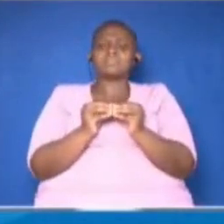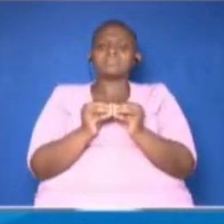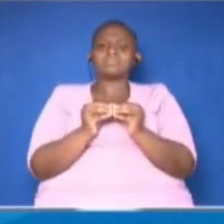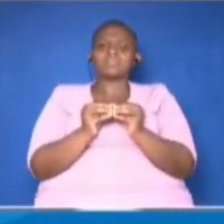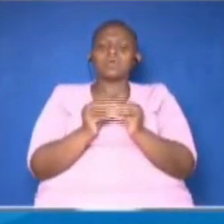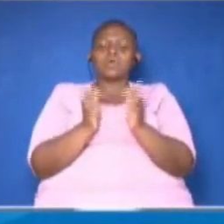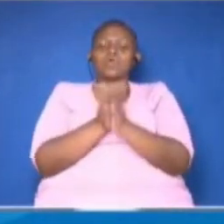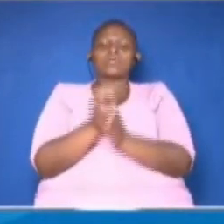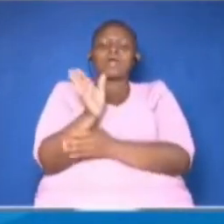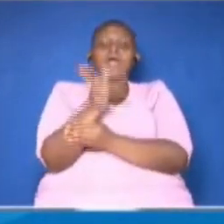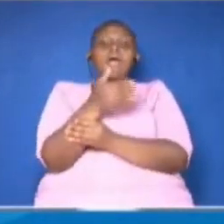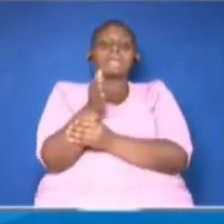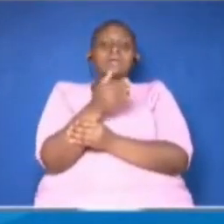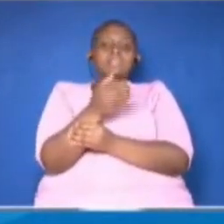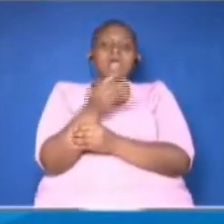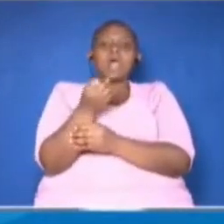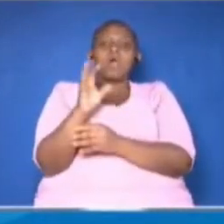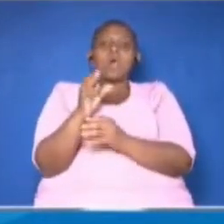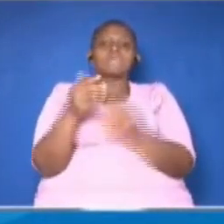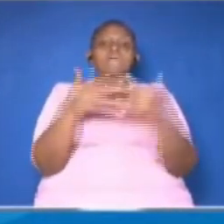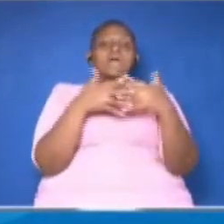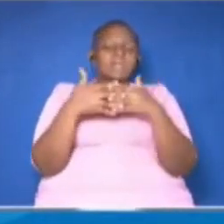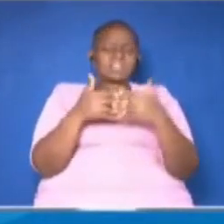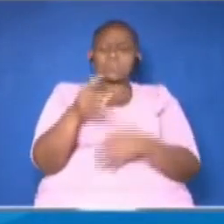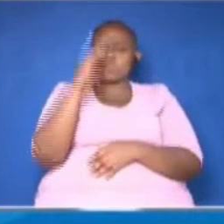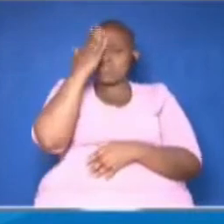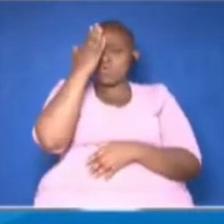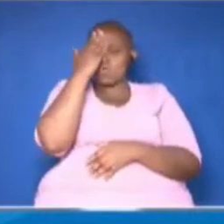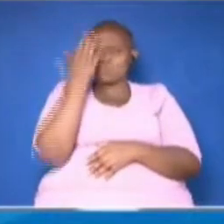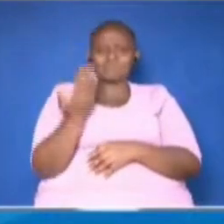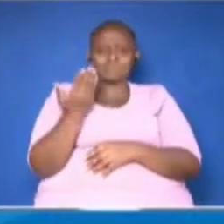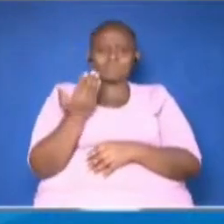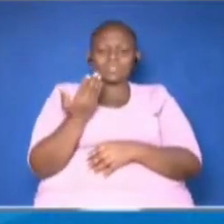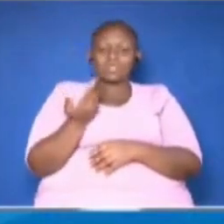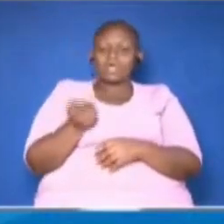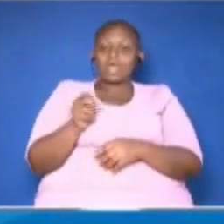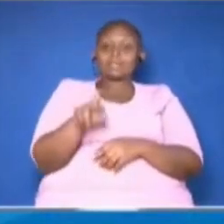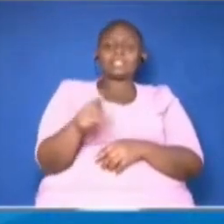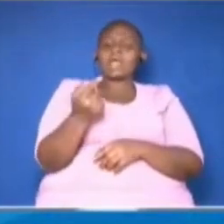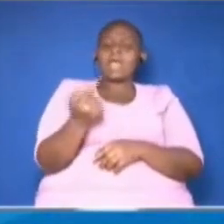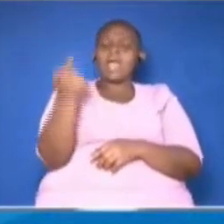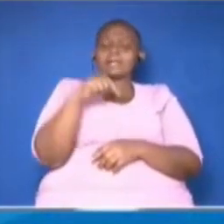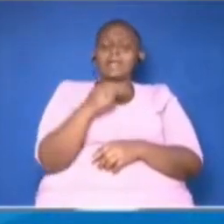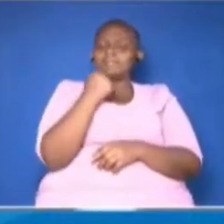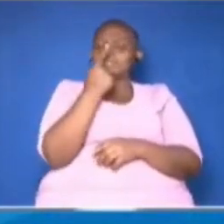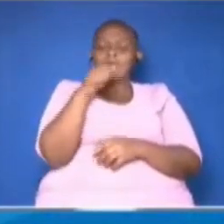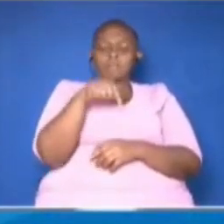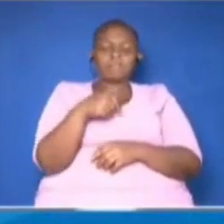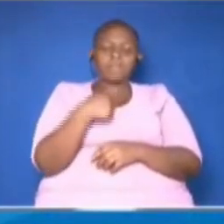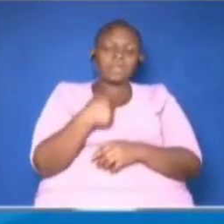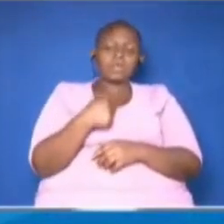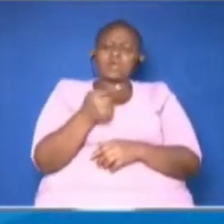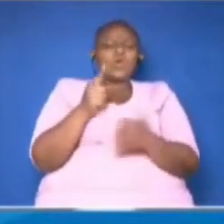with the ambassador of the US. You know, and she came to tell me what you already